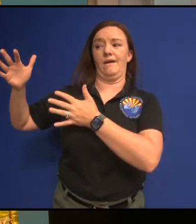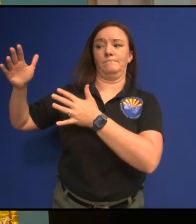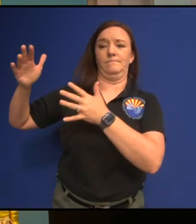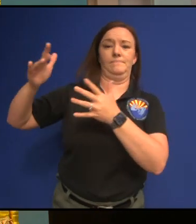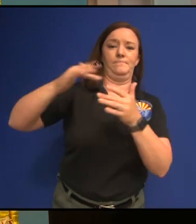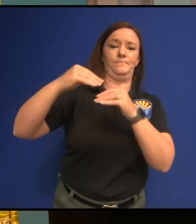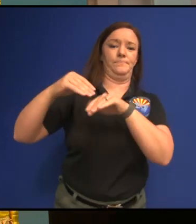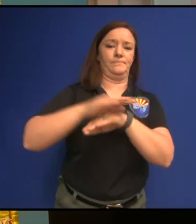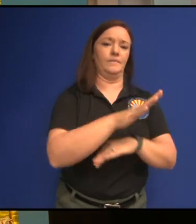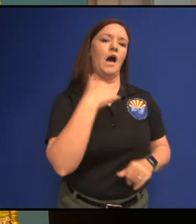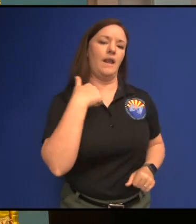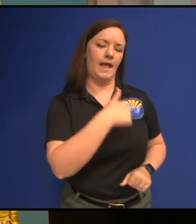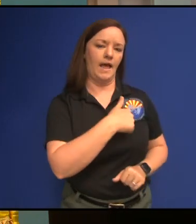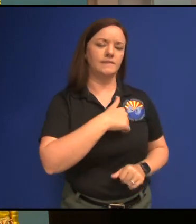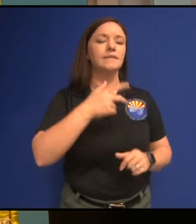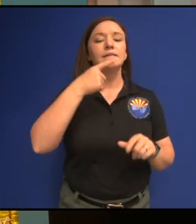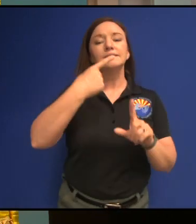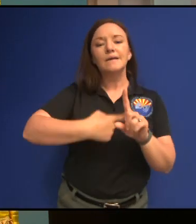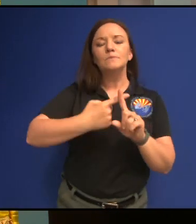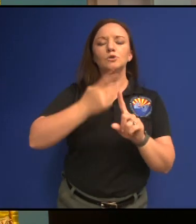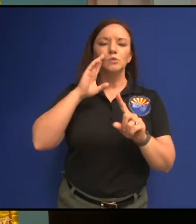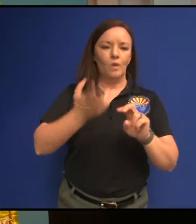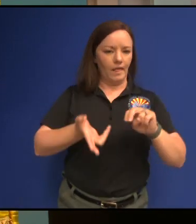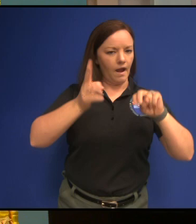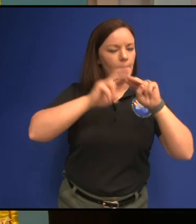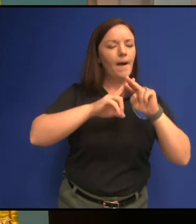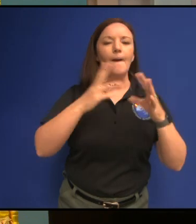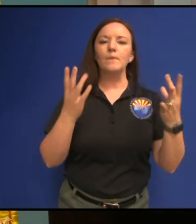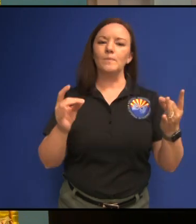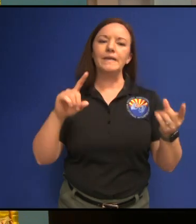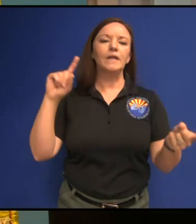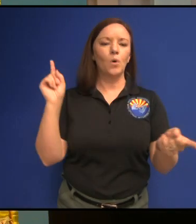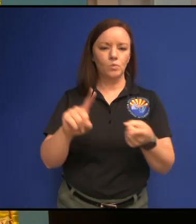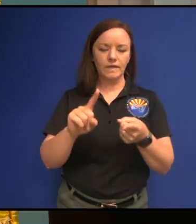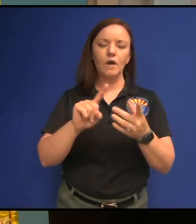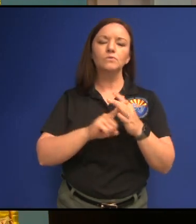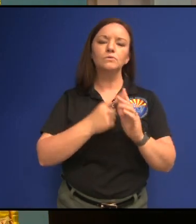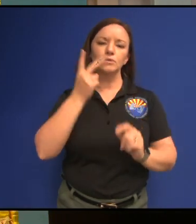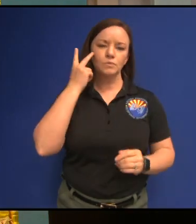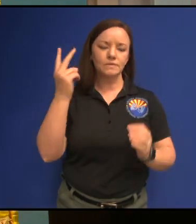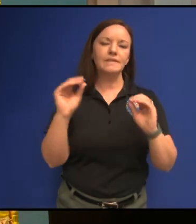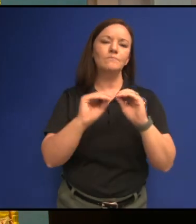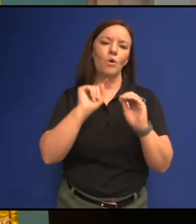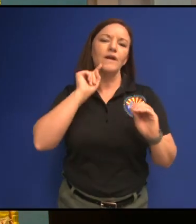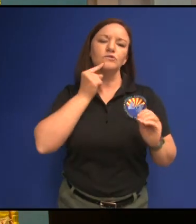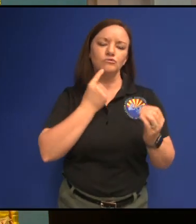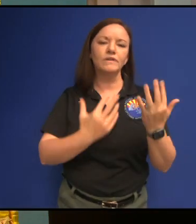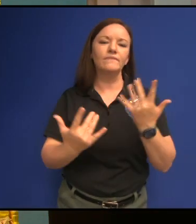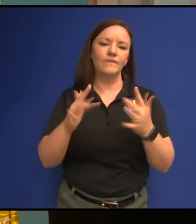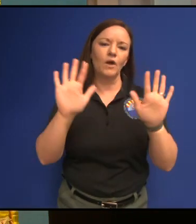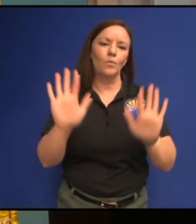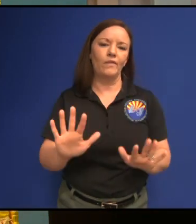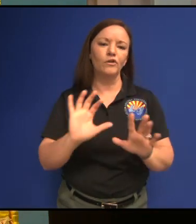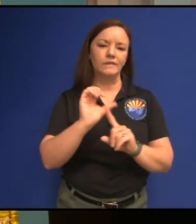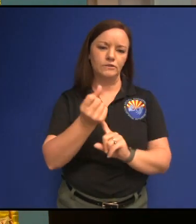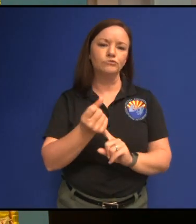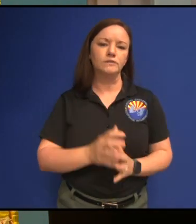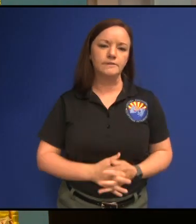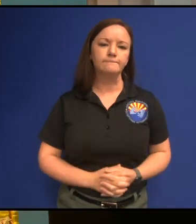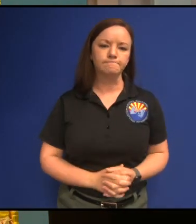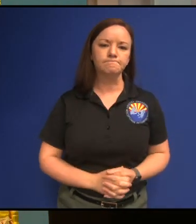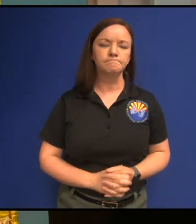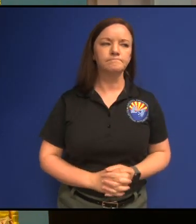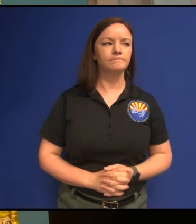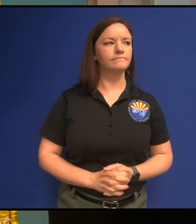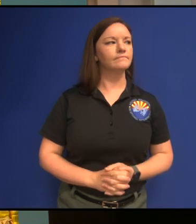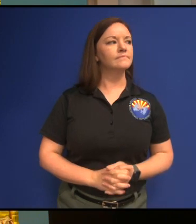I said, our temperatures are going to come up. Our humidities are going to go down. We're going to start to see some more extreme fire weather conditions.